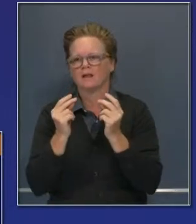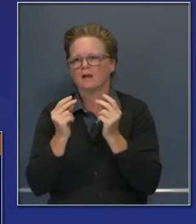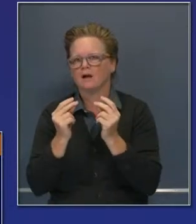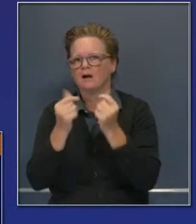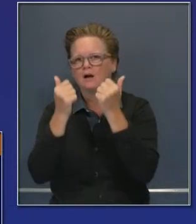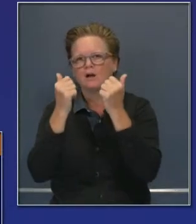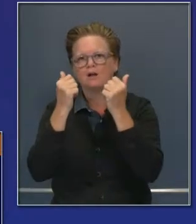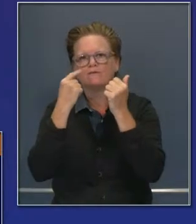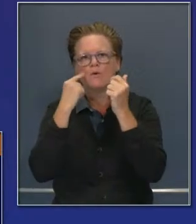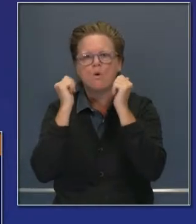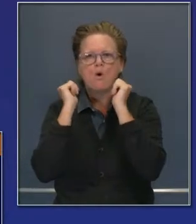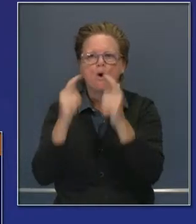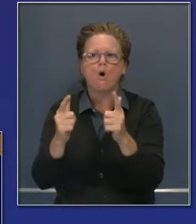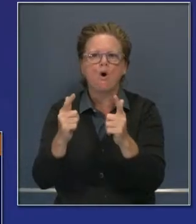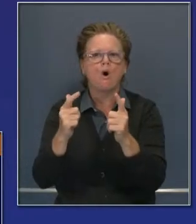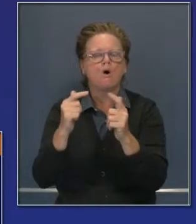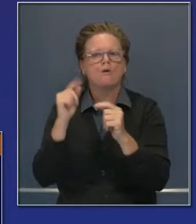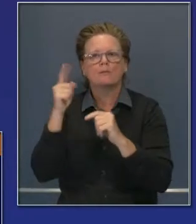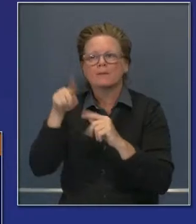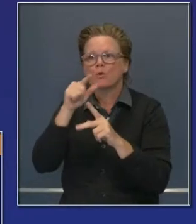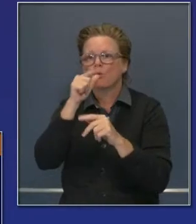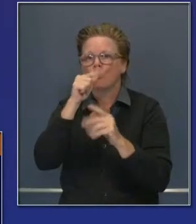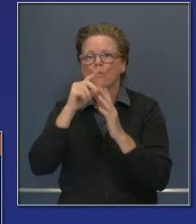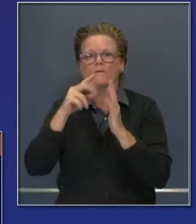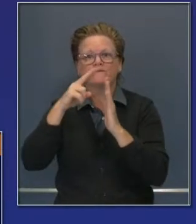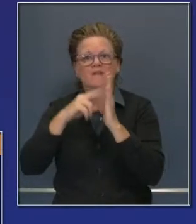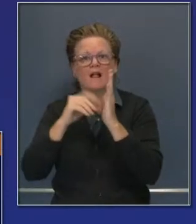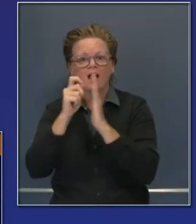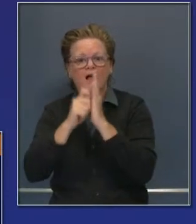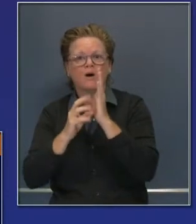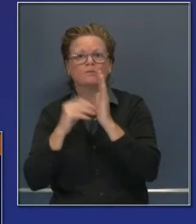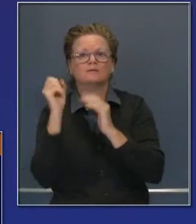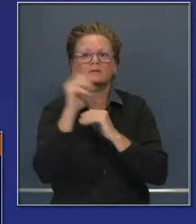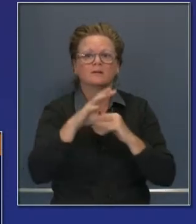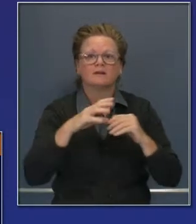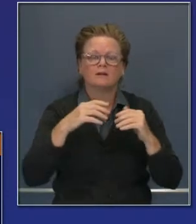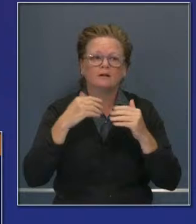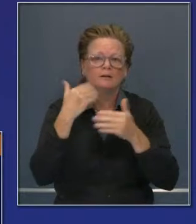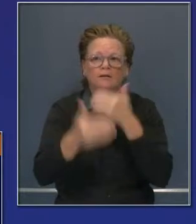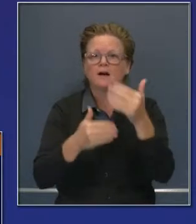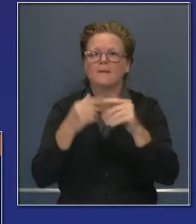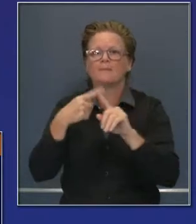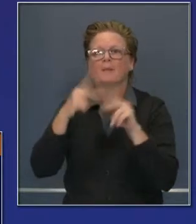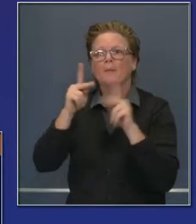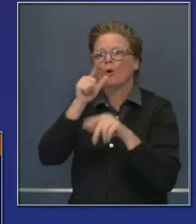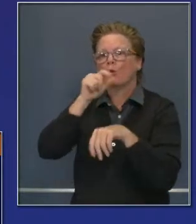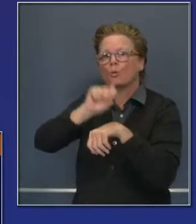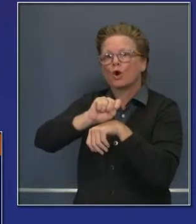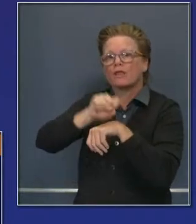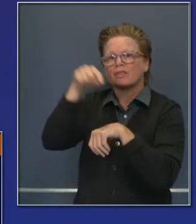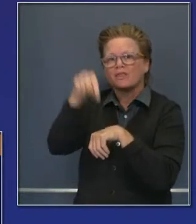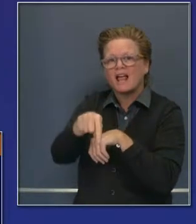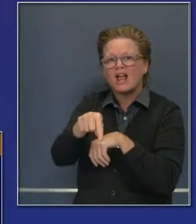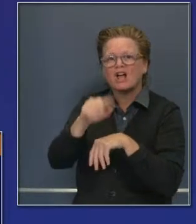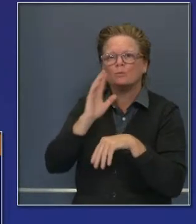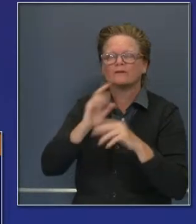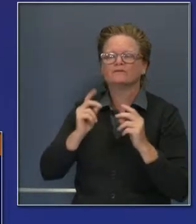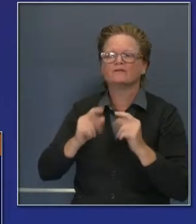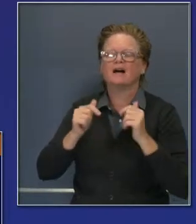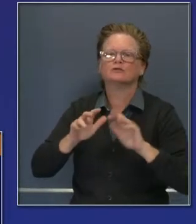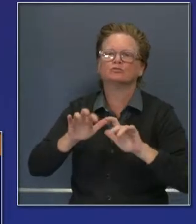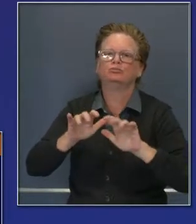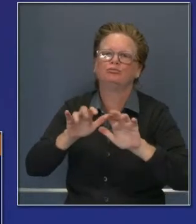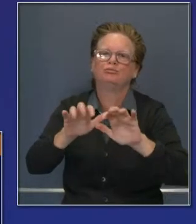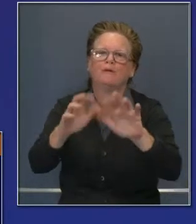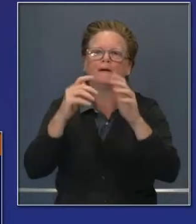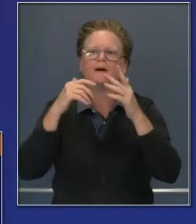being able to open the mail, being able to answer calls. And so we really appreciate, again, their embracement of our